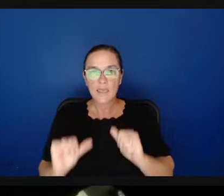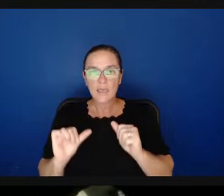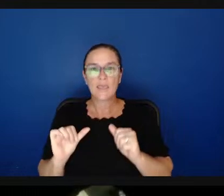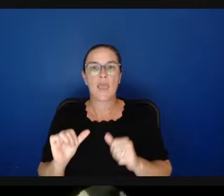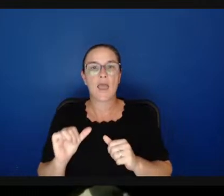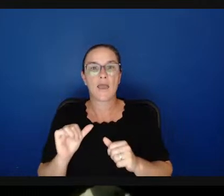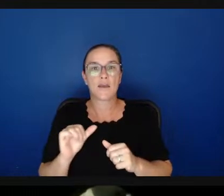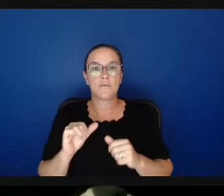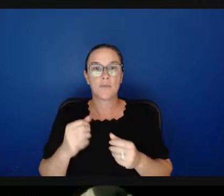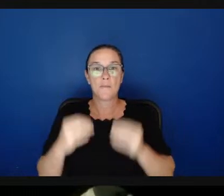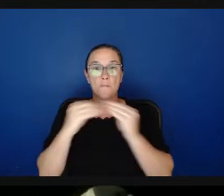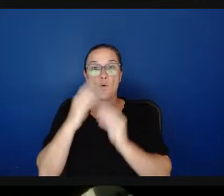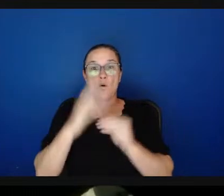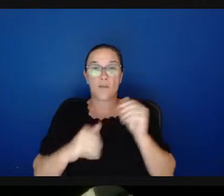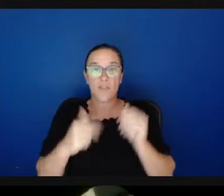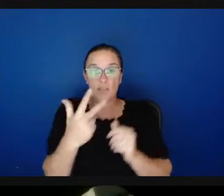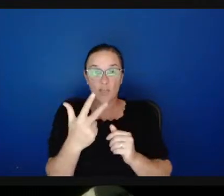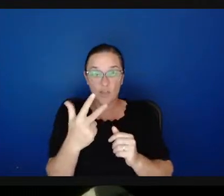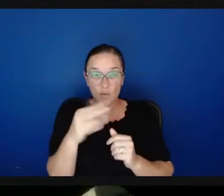inches, or 1/20th of an inch.